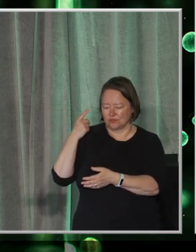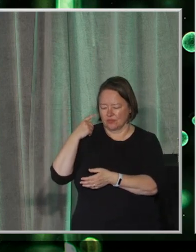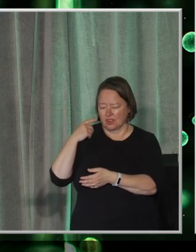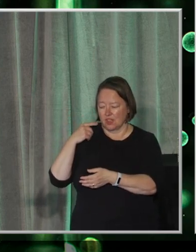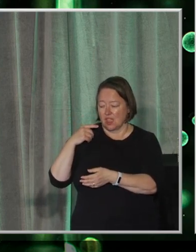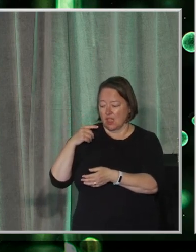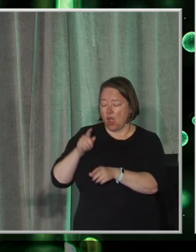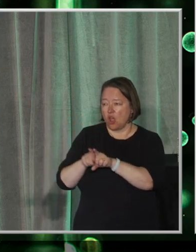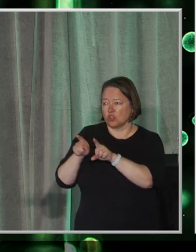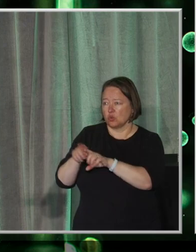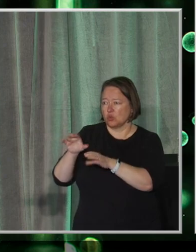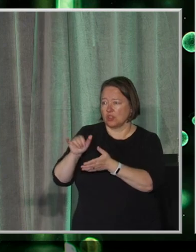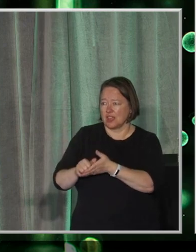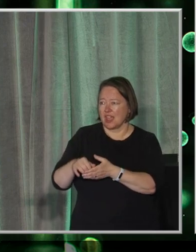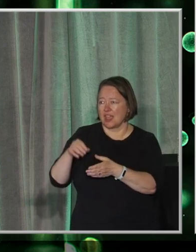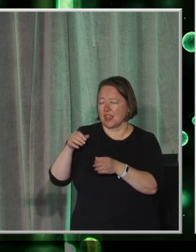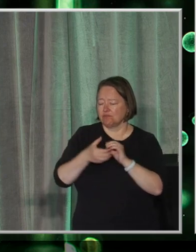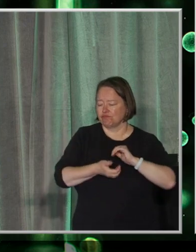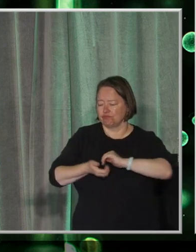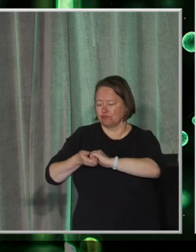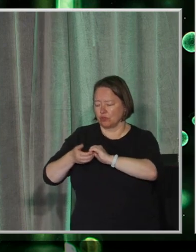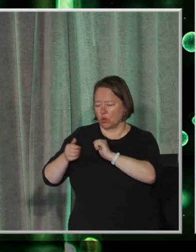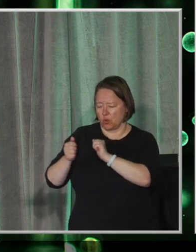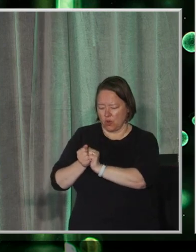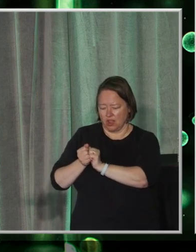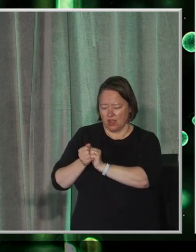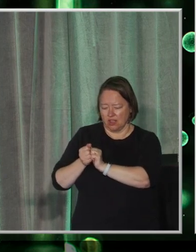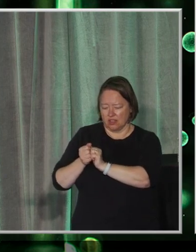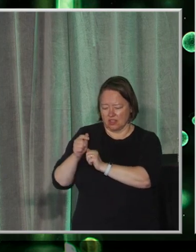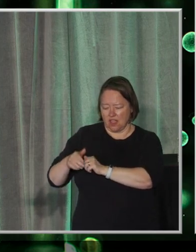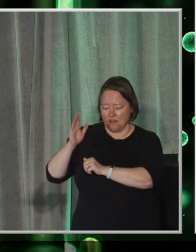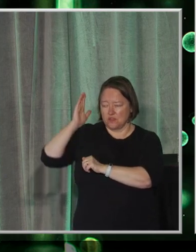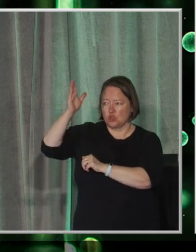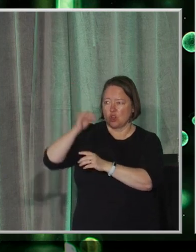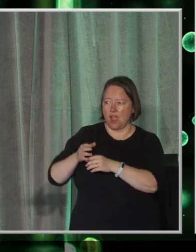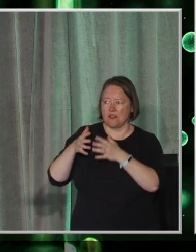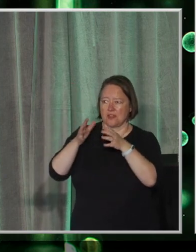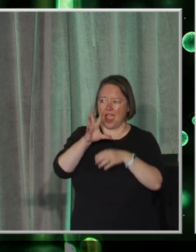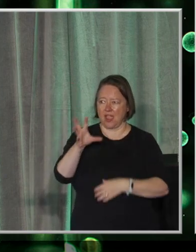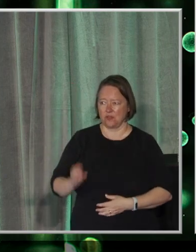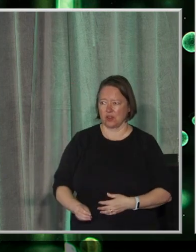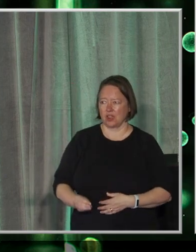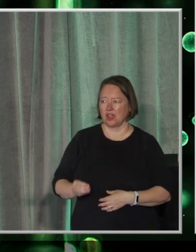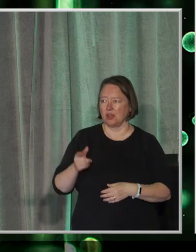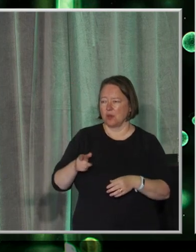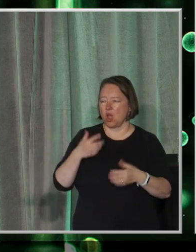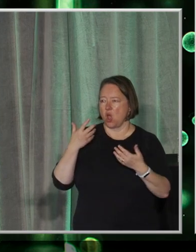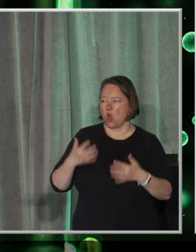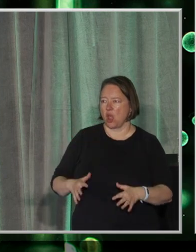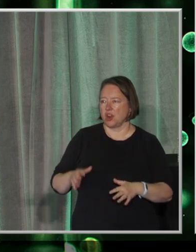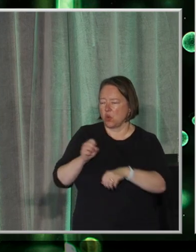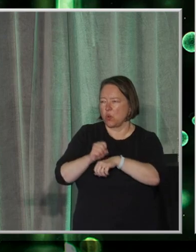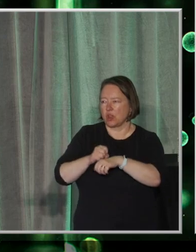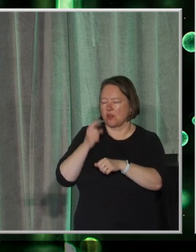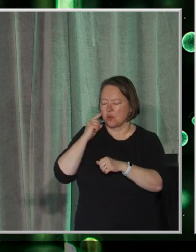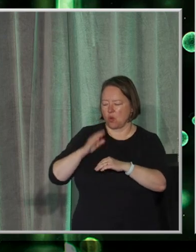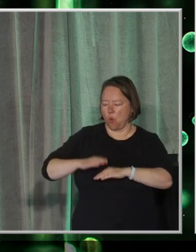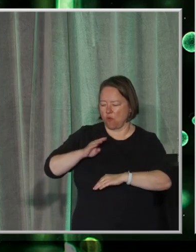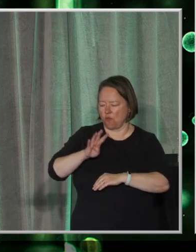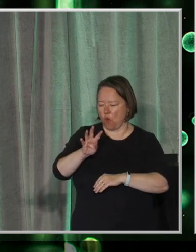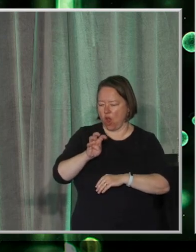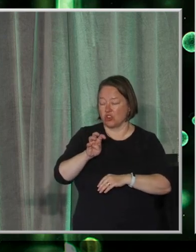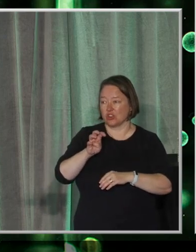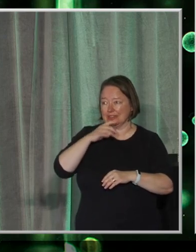And we will be doing this in collaboration with BFA, Builders of Future Africa, who are already working with over 400